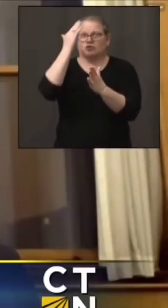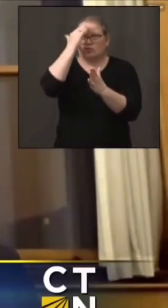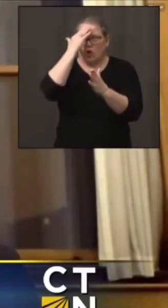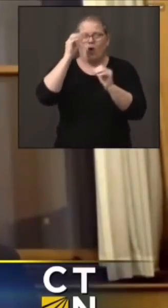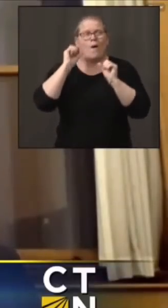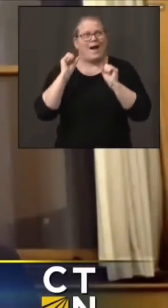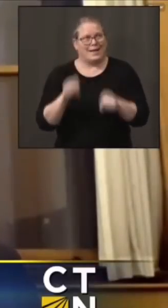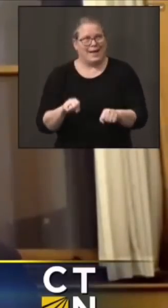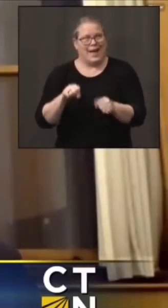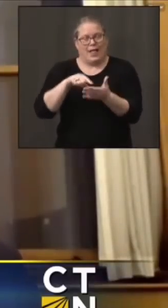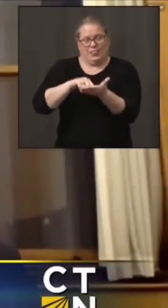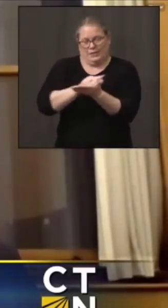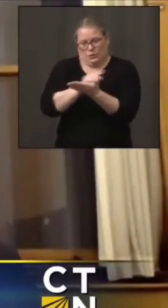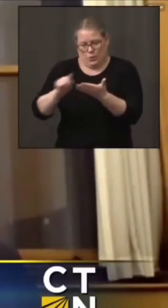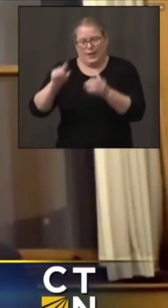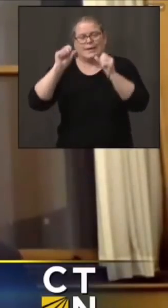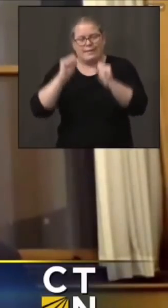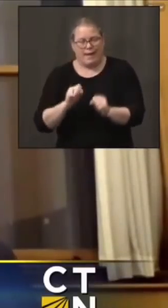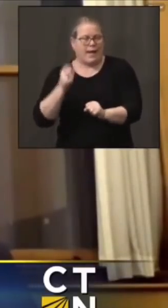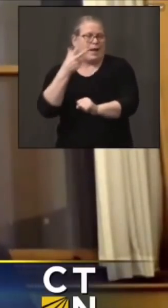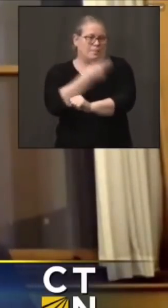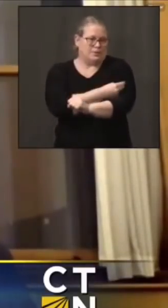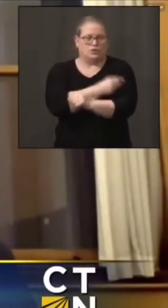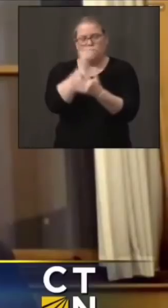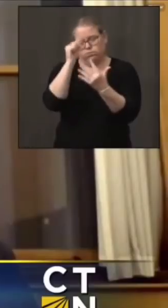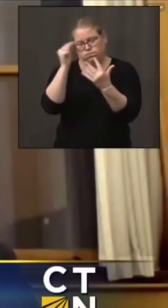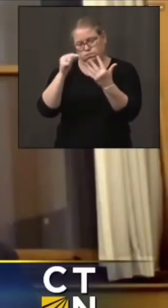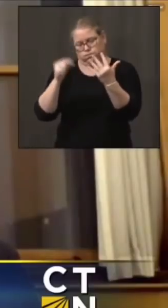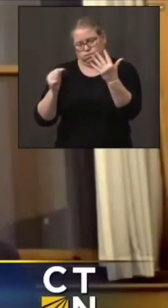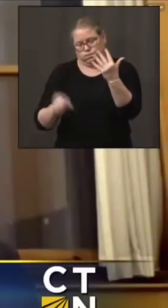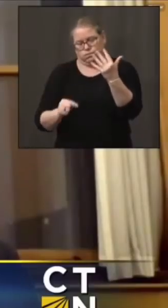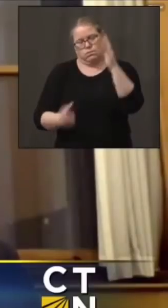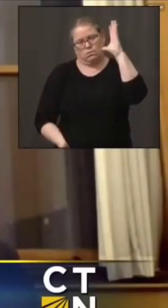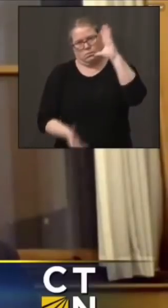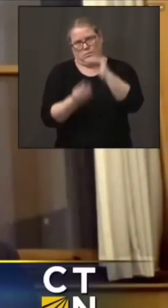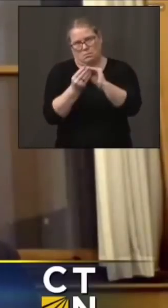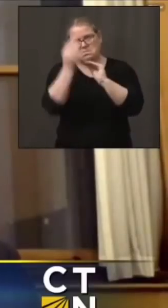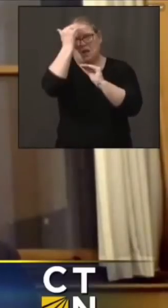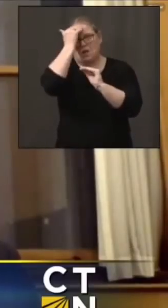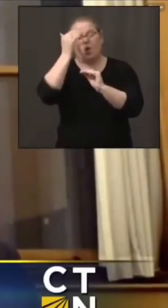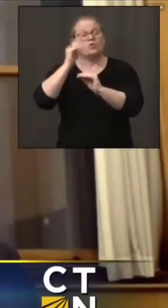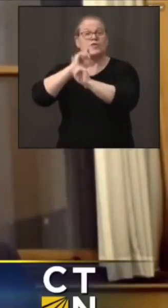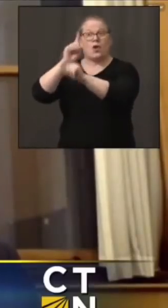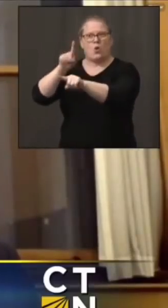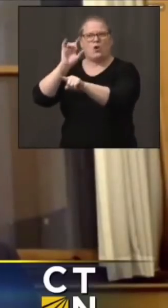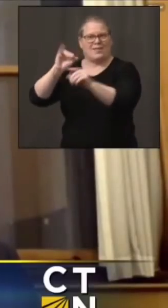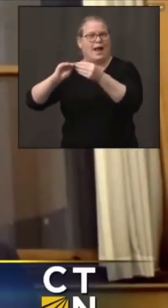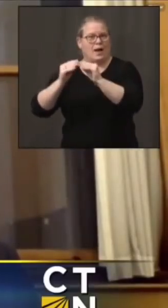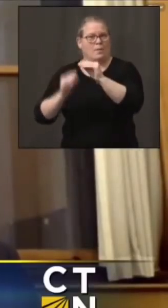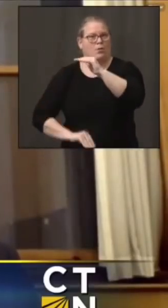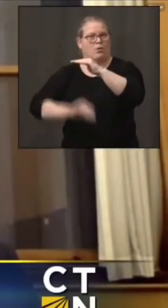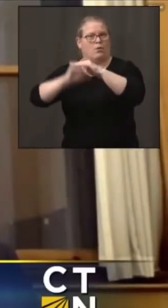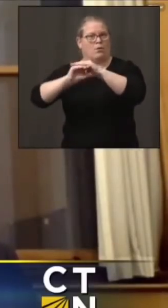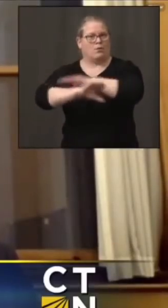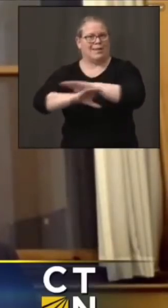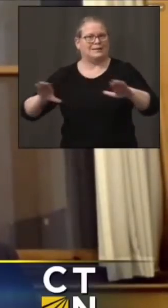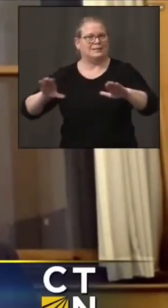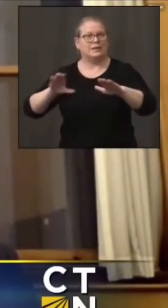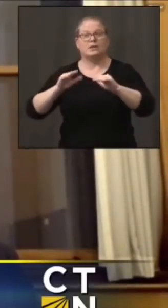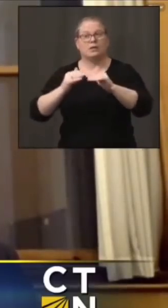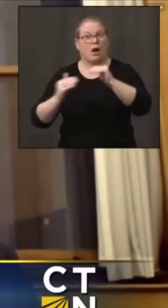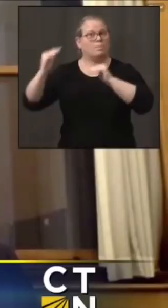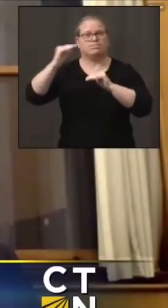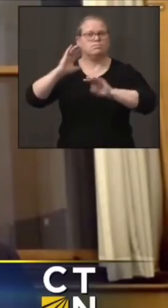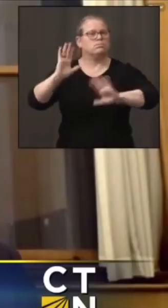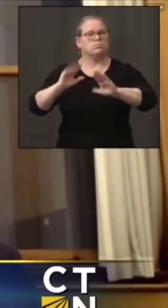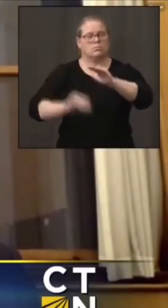only ordering and getting delivered exactly what they can deliver. So that's where we're working very carefully with them, and we don't expect to have to transport